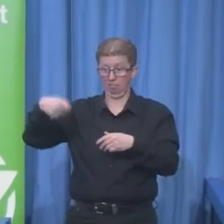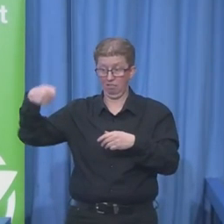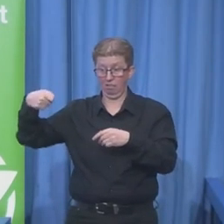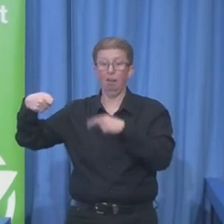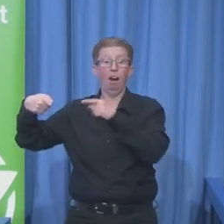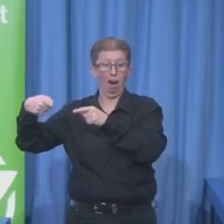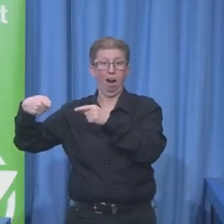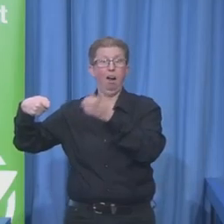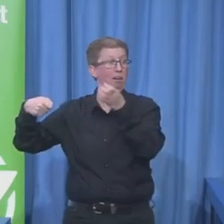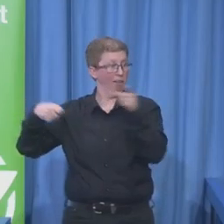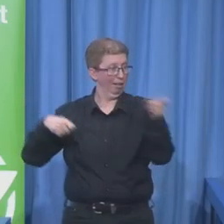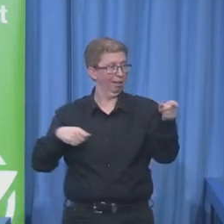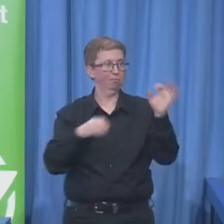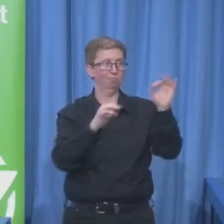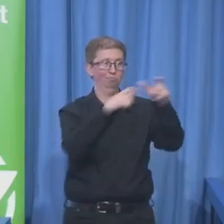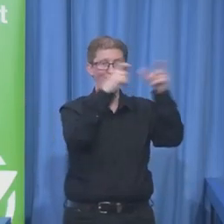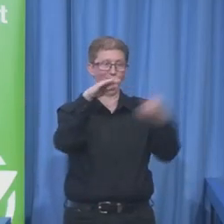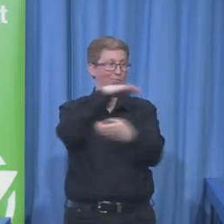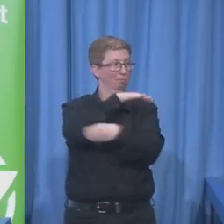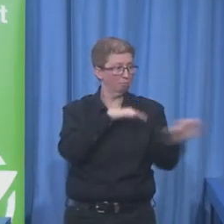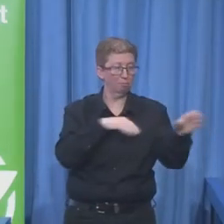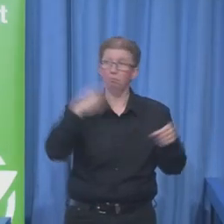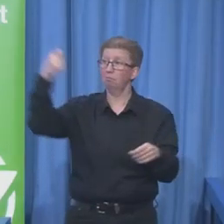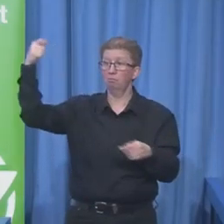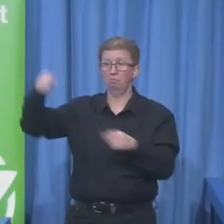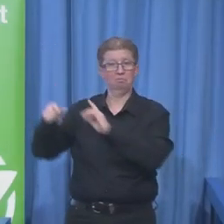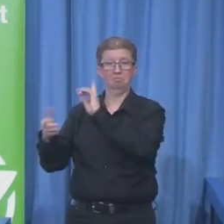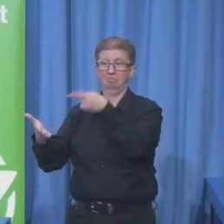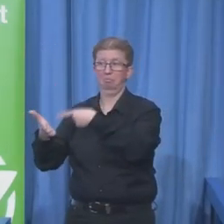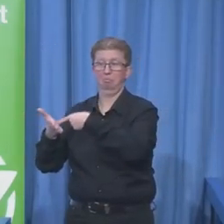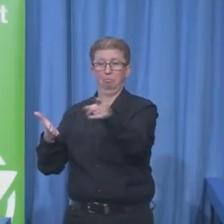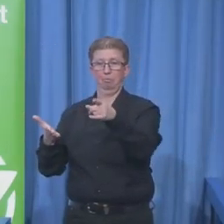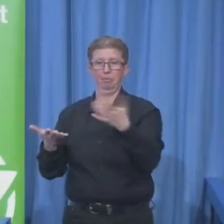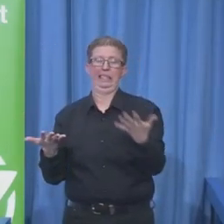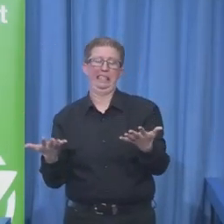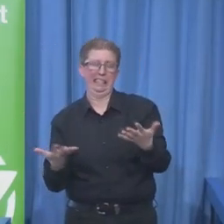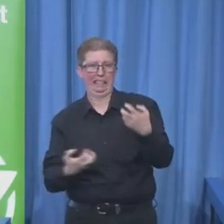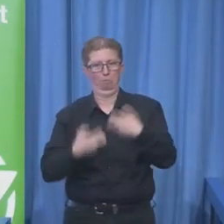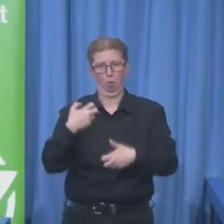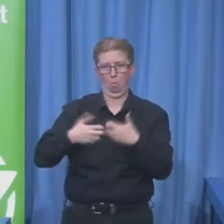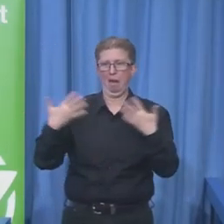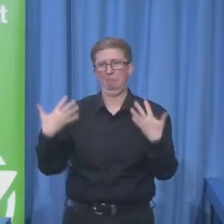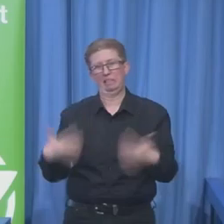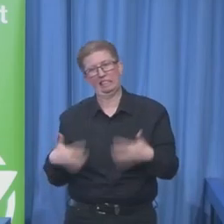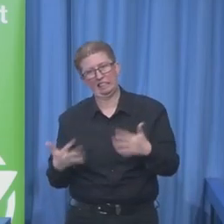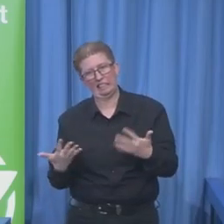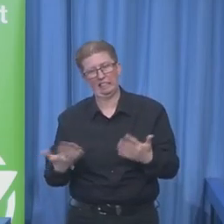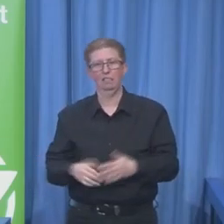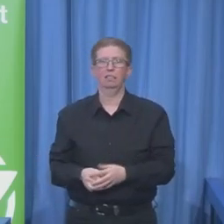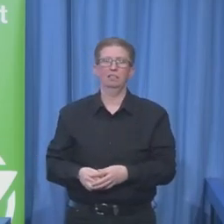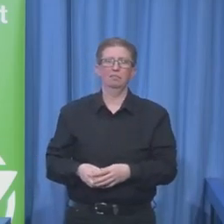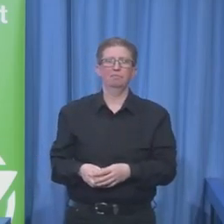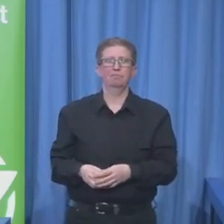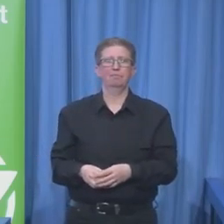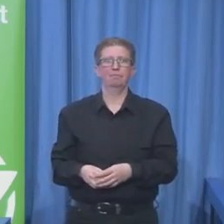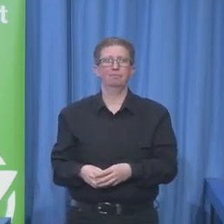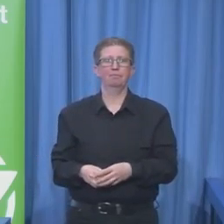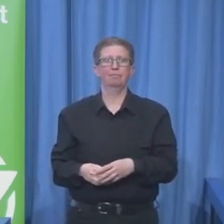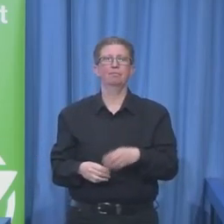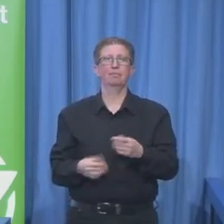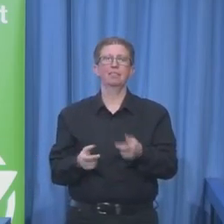Thank you, dear. Finally, the next steps. So we want to amplify the cooperation network with companies